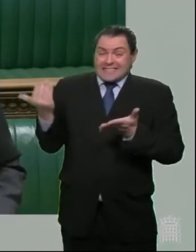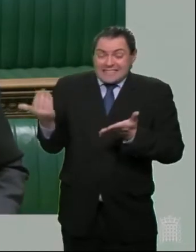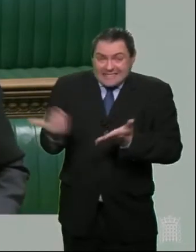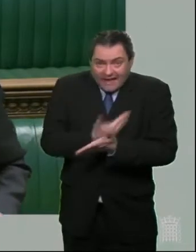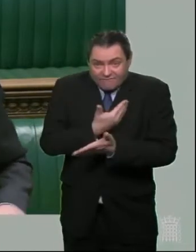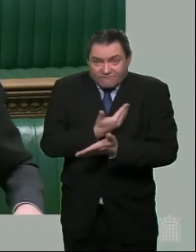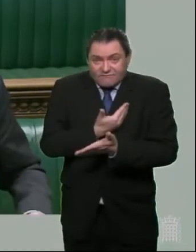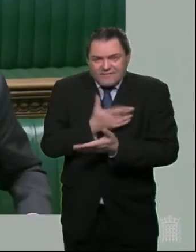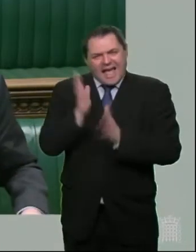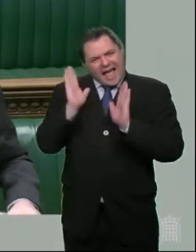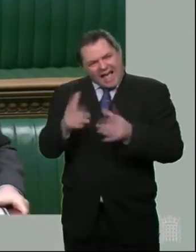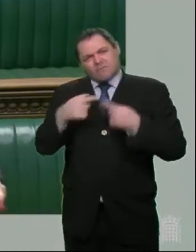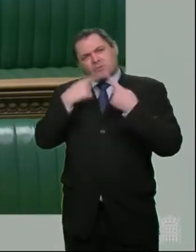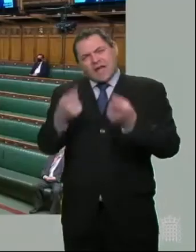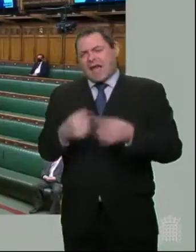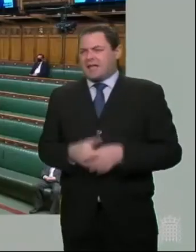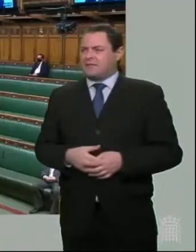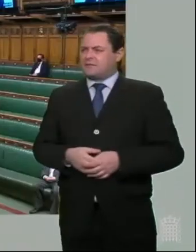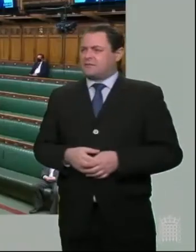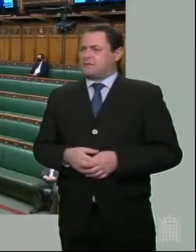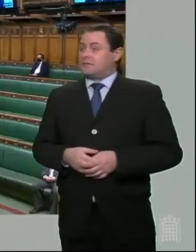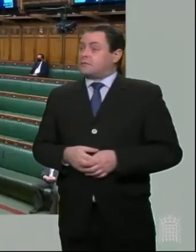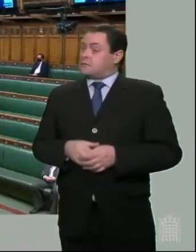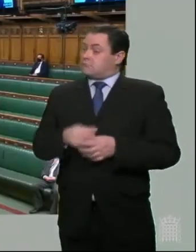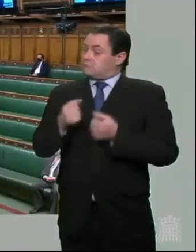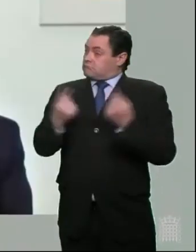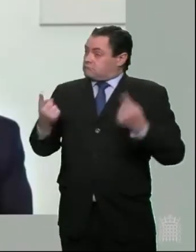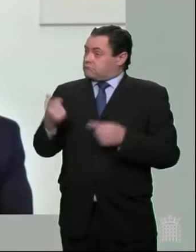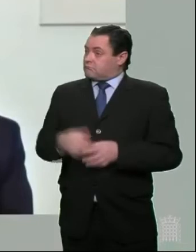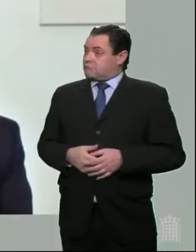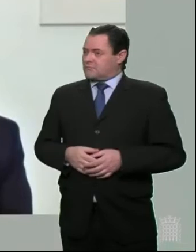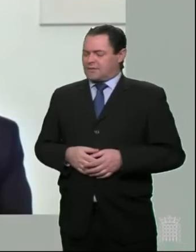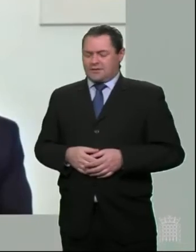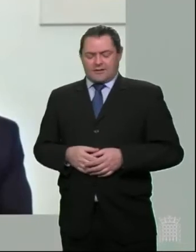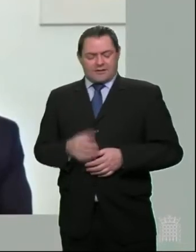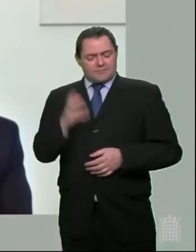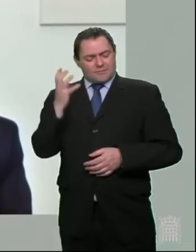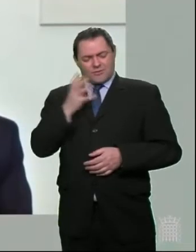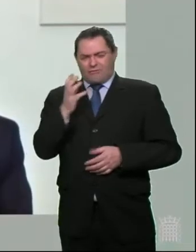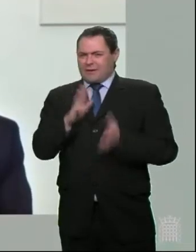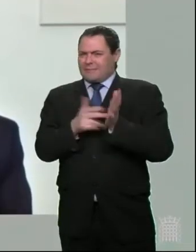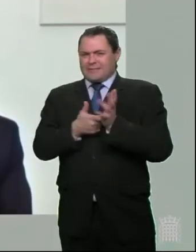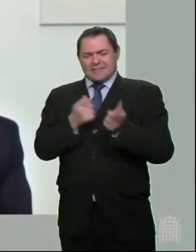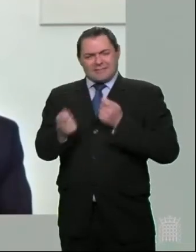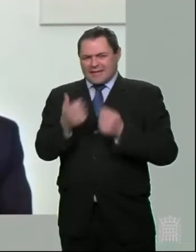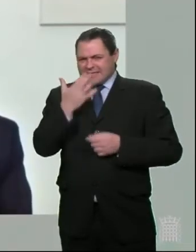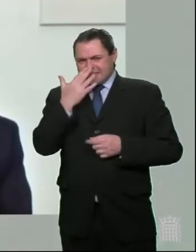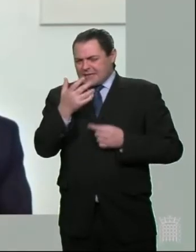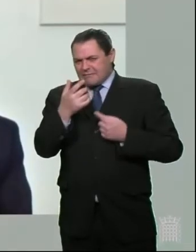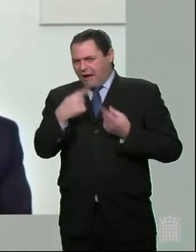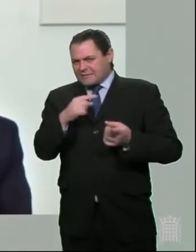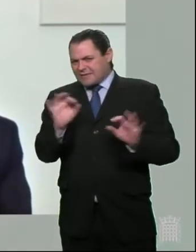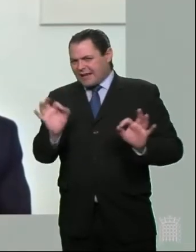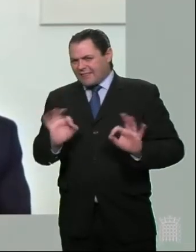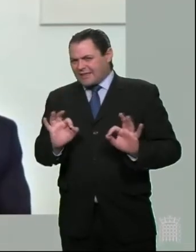absolutely critical that he says that. Keir Starmer. I'm sorry, Mr. Speaker, I'm none the wiser as to whether the Prime